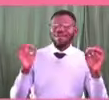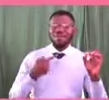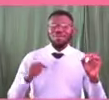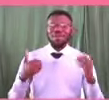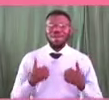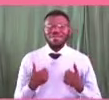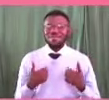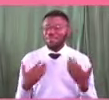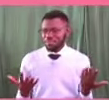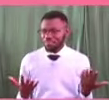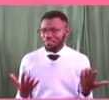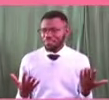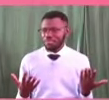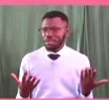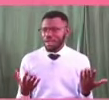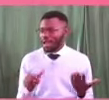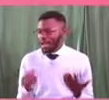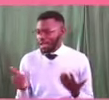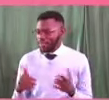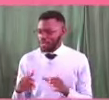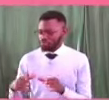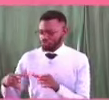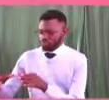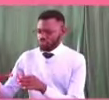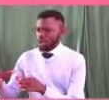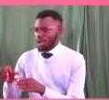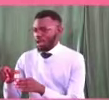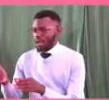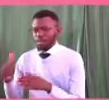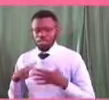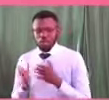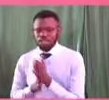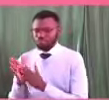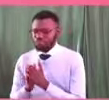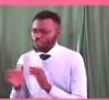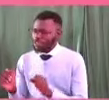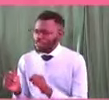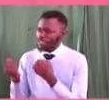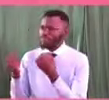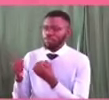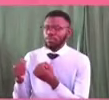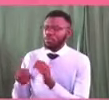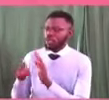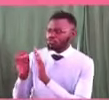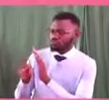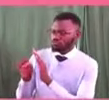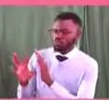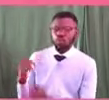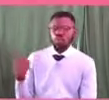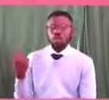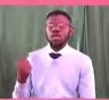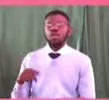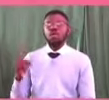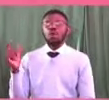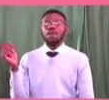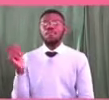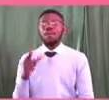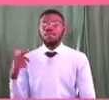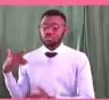last 1 month for those who just want to save. And already in the last 1 month, 7 million